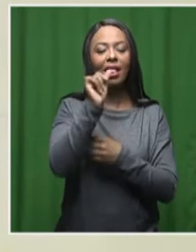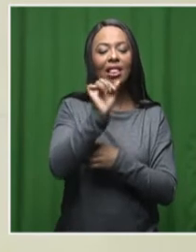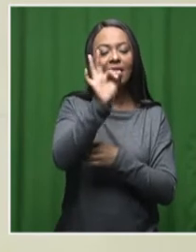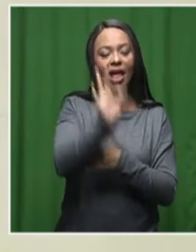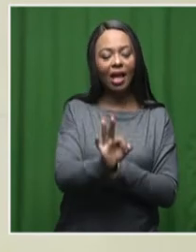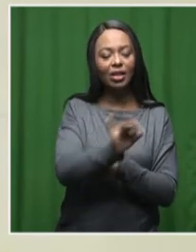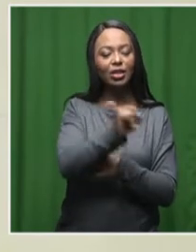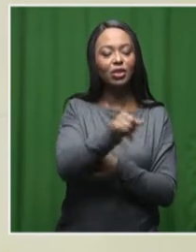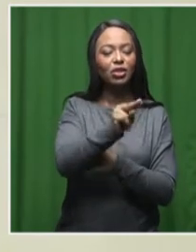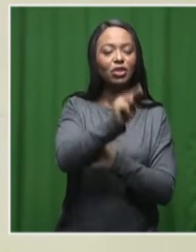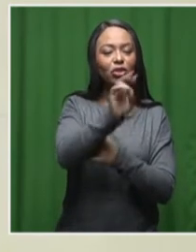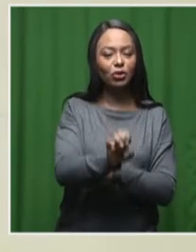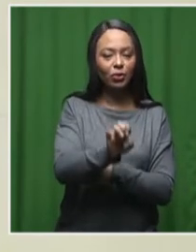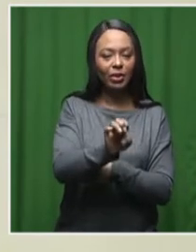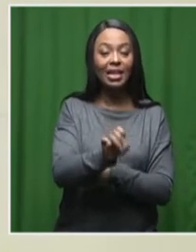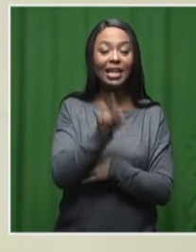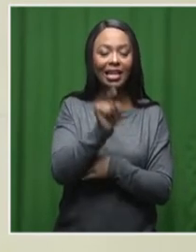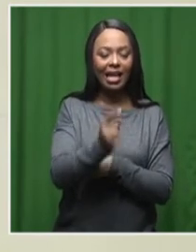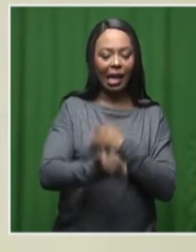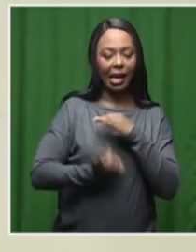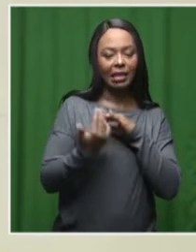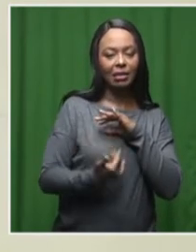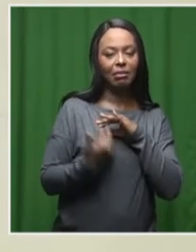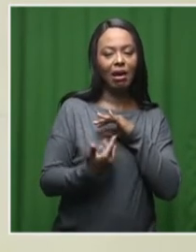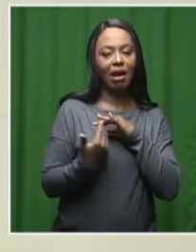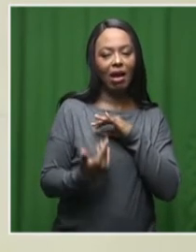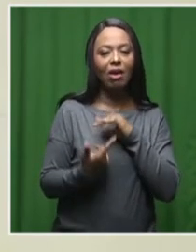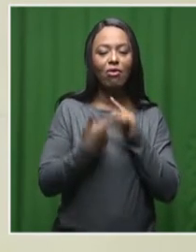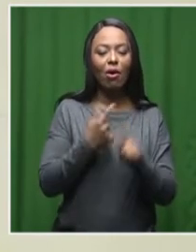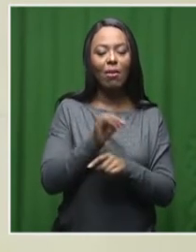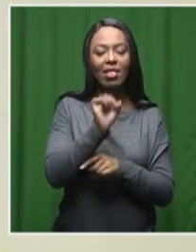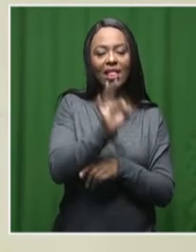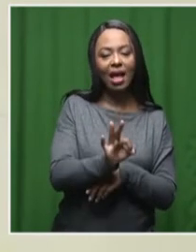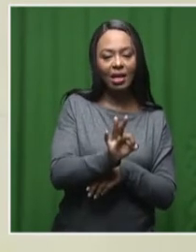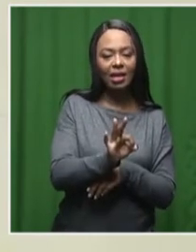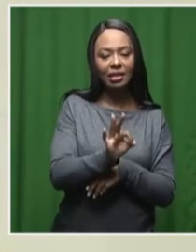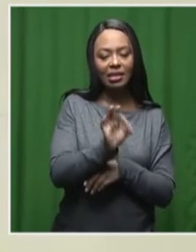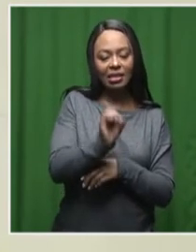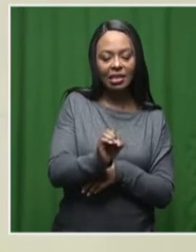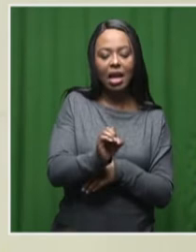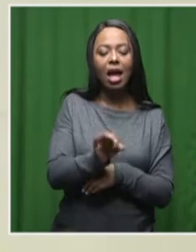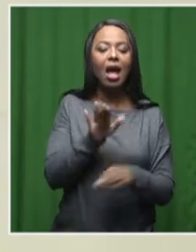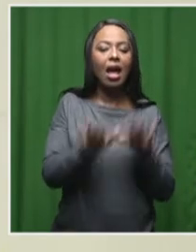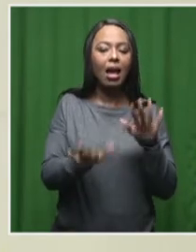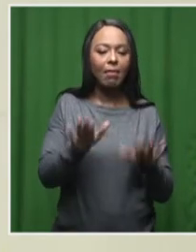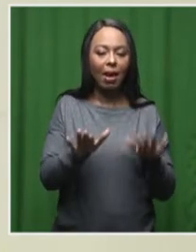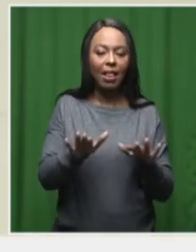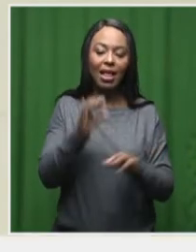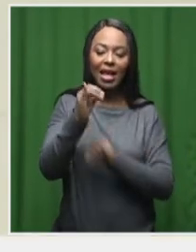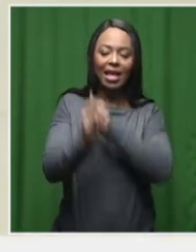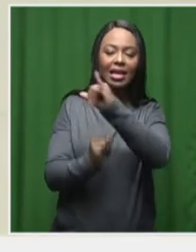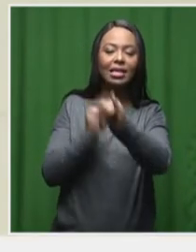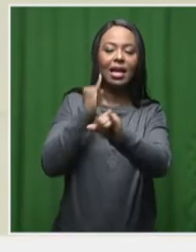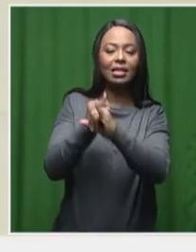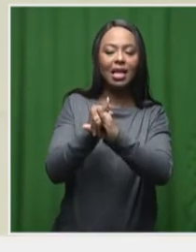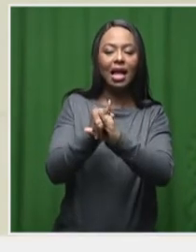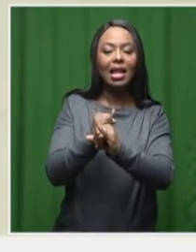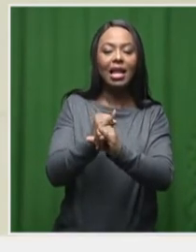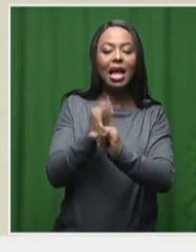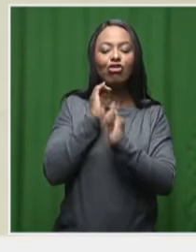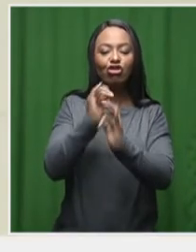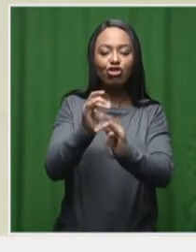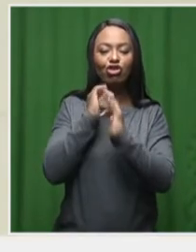It is inspired by the 30th April, like that is the International Jazz Day.